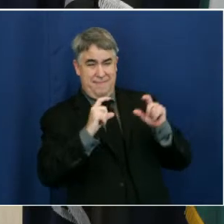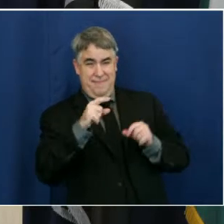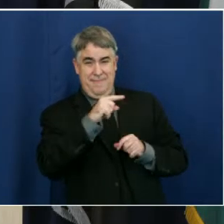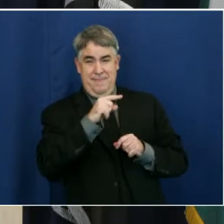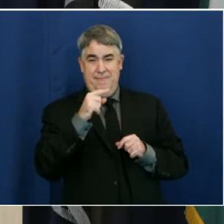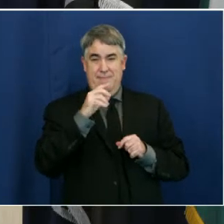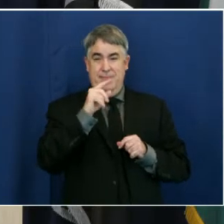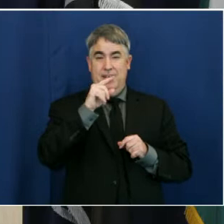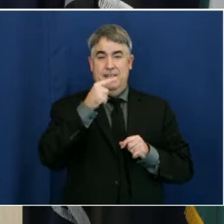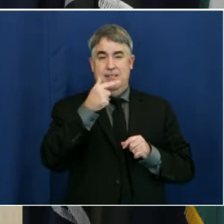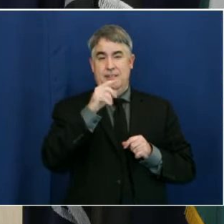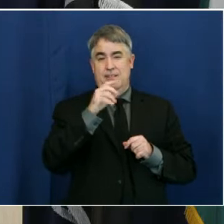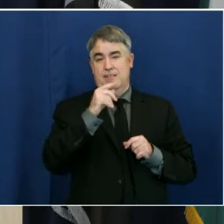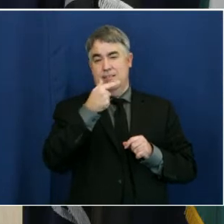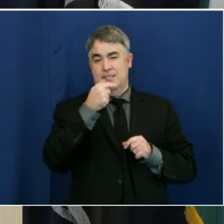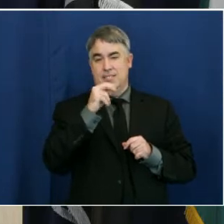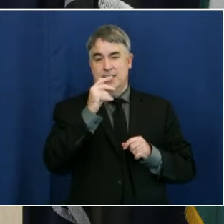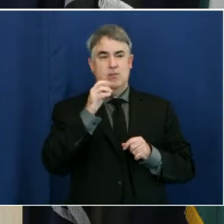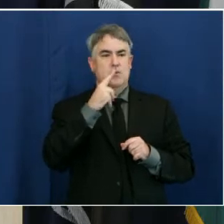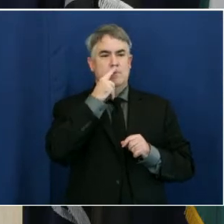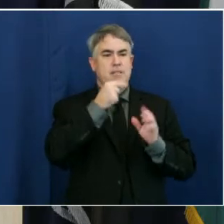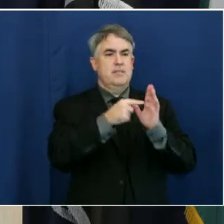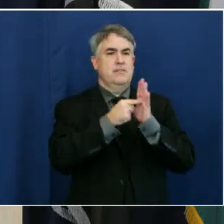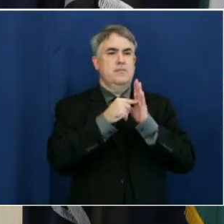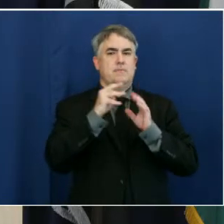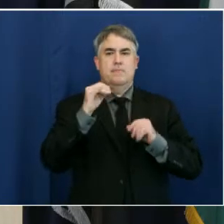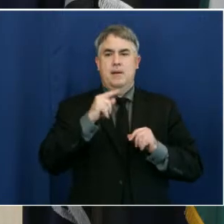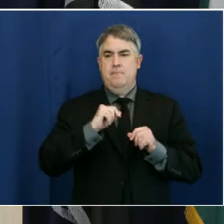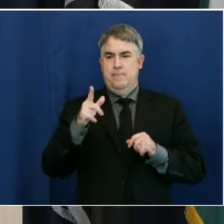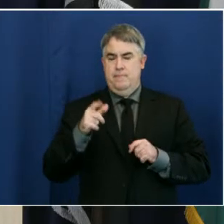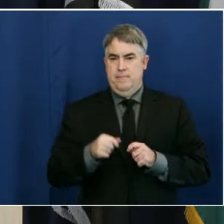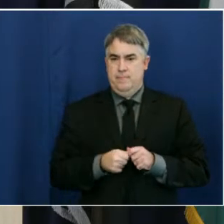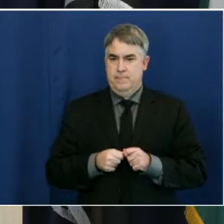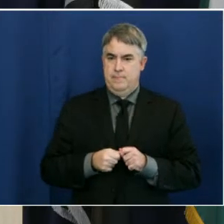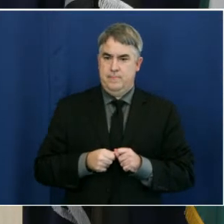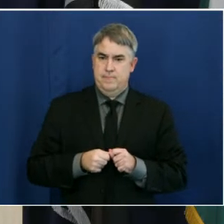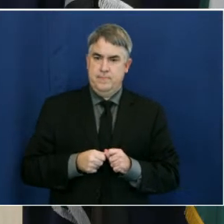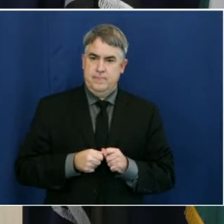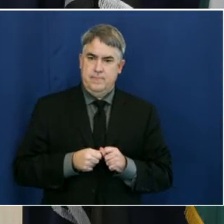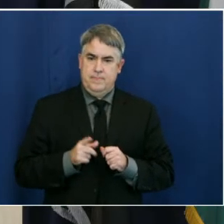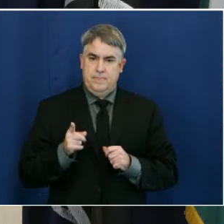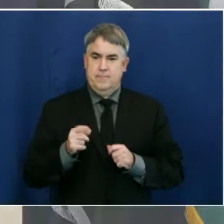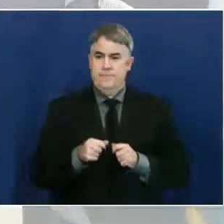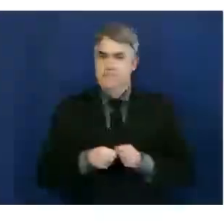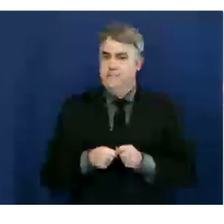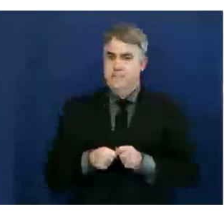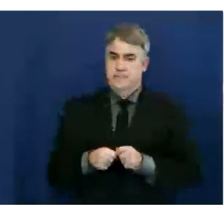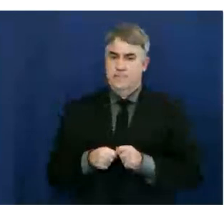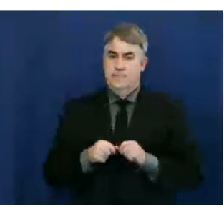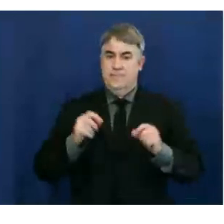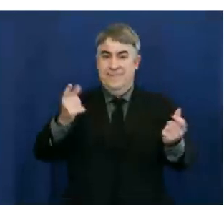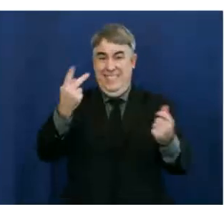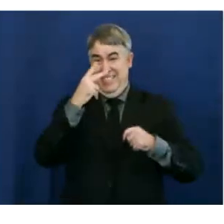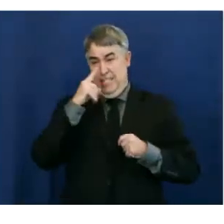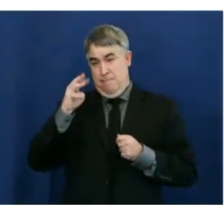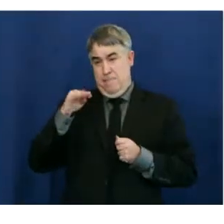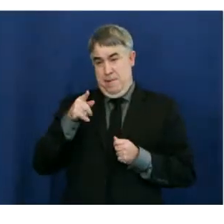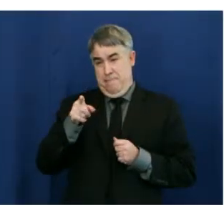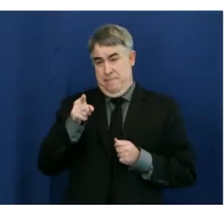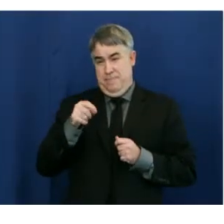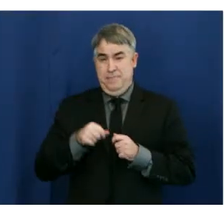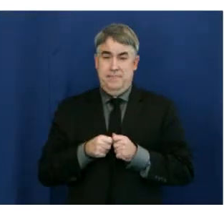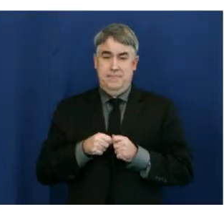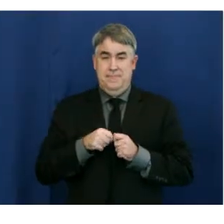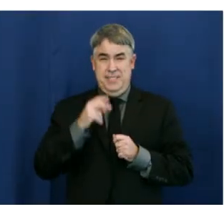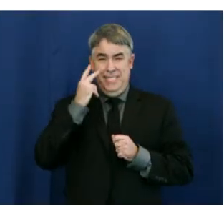the COVID location map, I think this will give a good indication. So what you see on this chart is you see